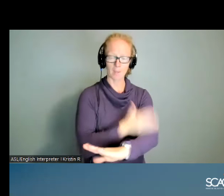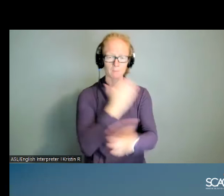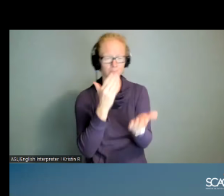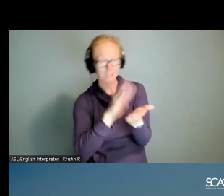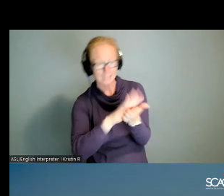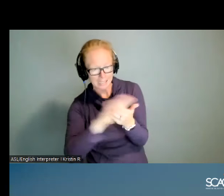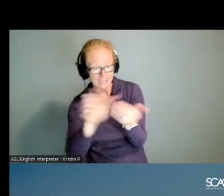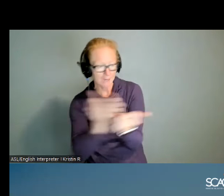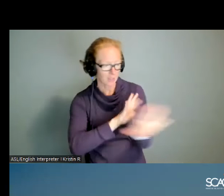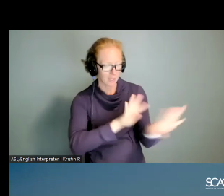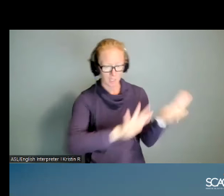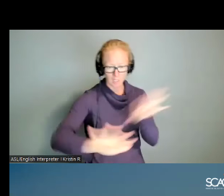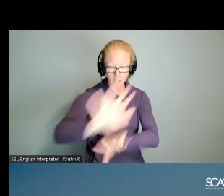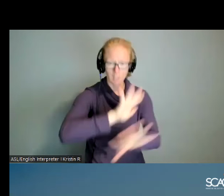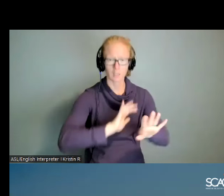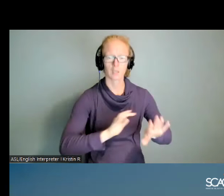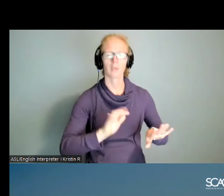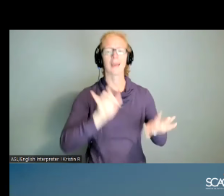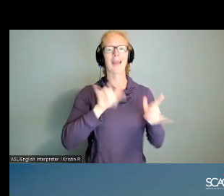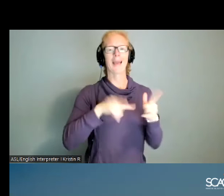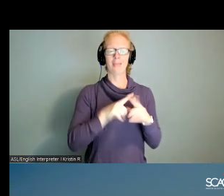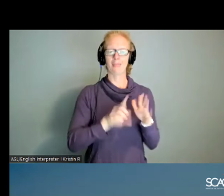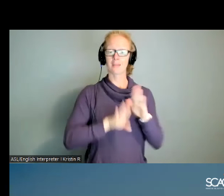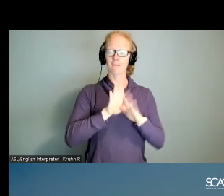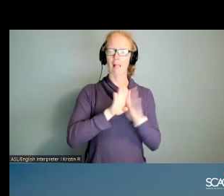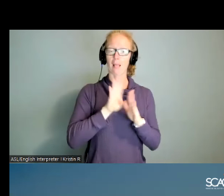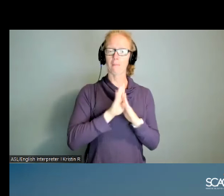can add a significant cost for their redevelopment.